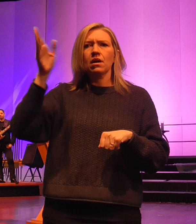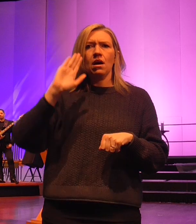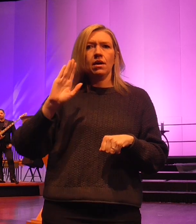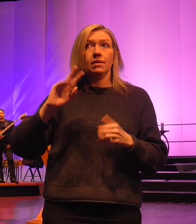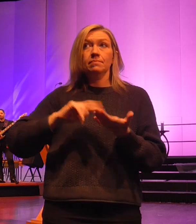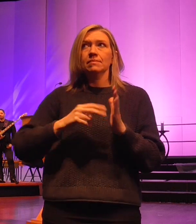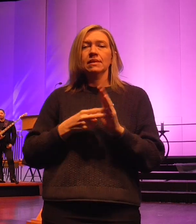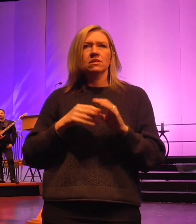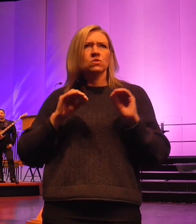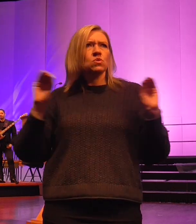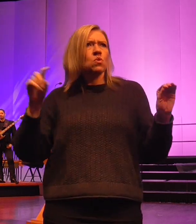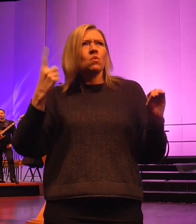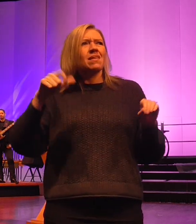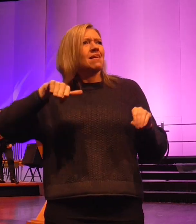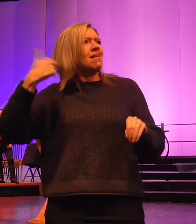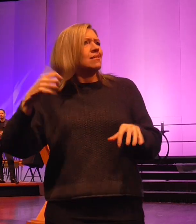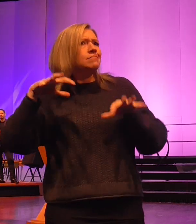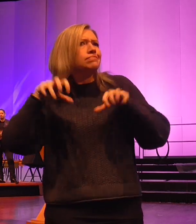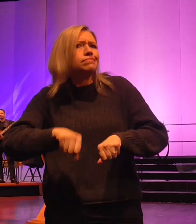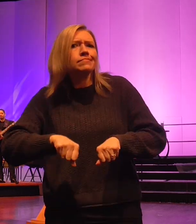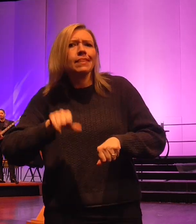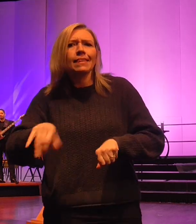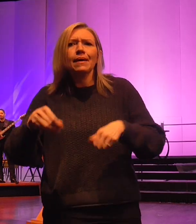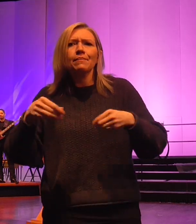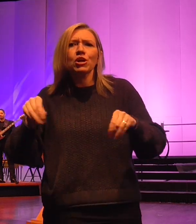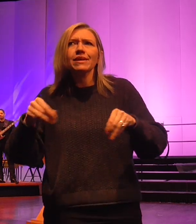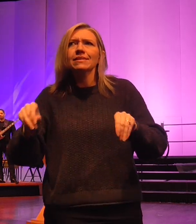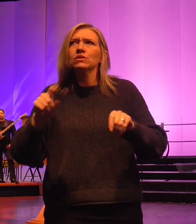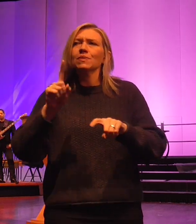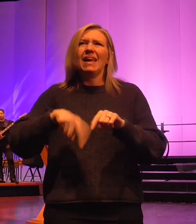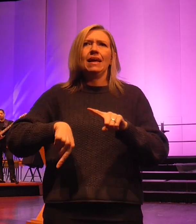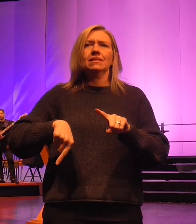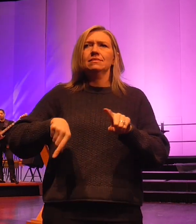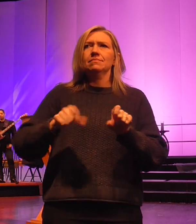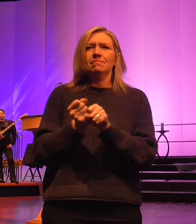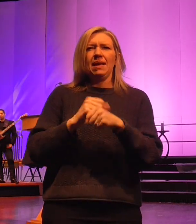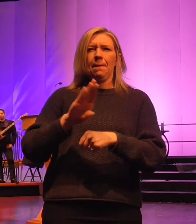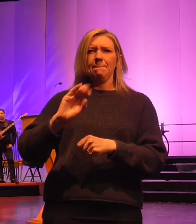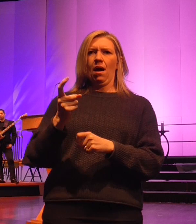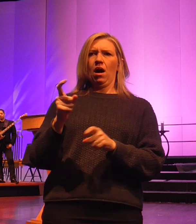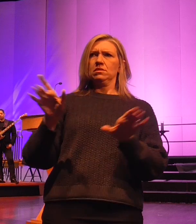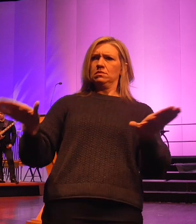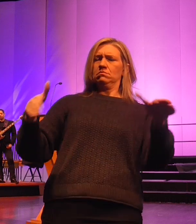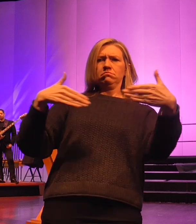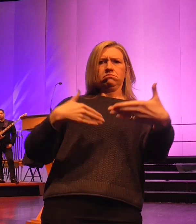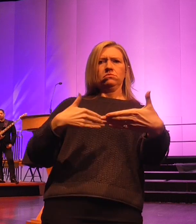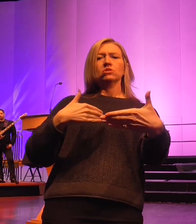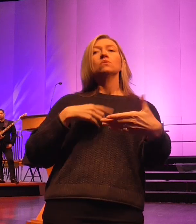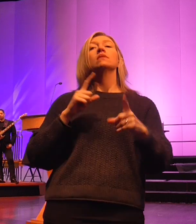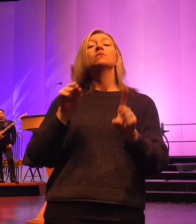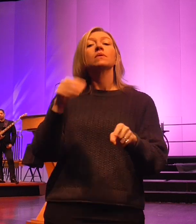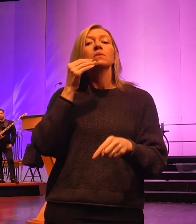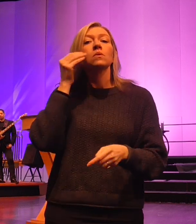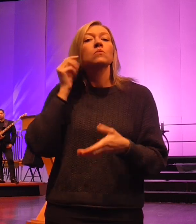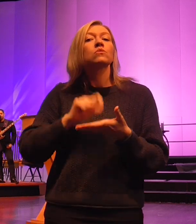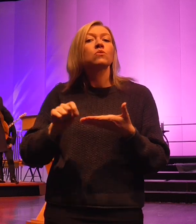market. You can't box God's in. So I went home and I wrote this song called God's Box.